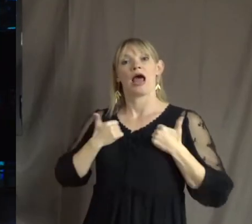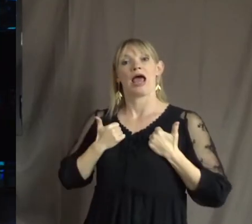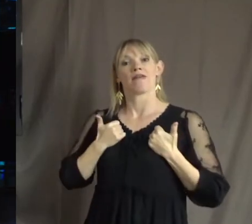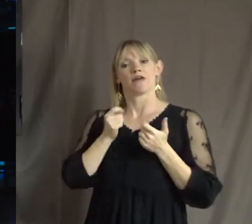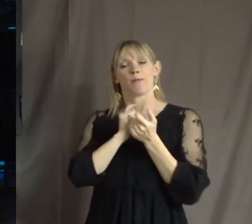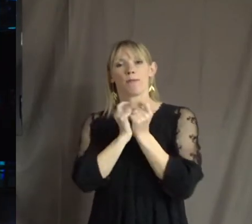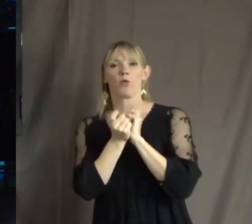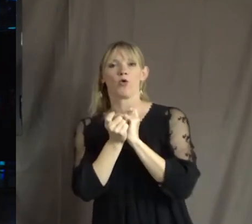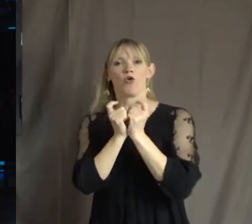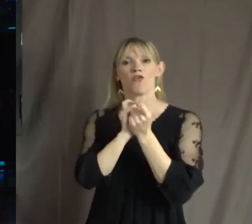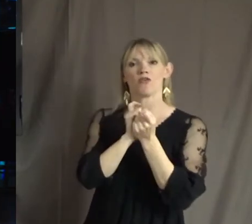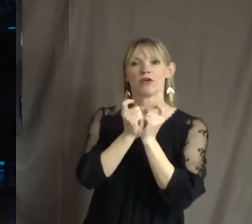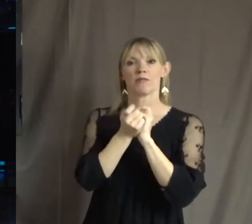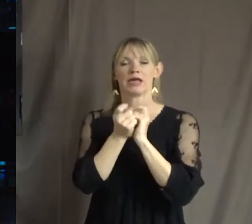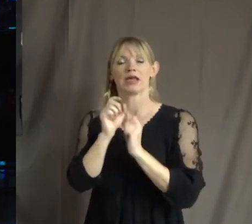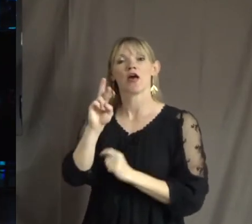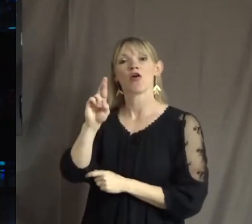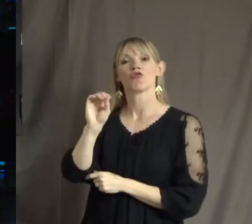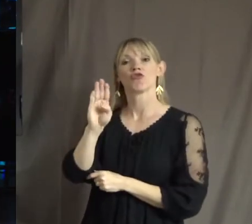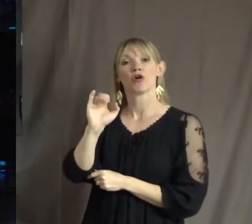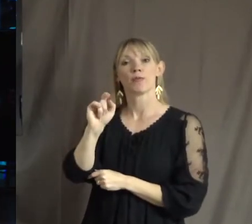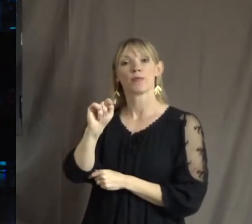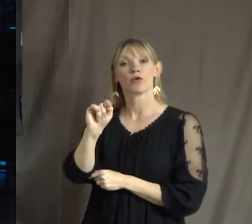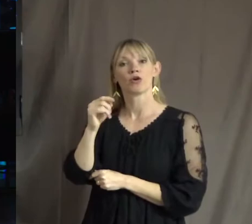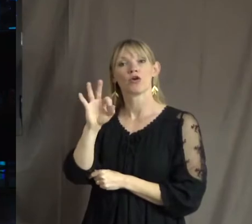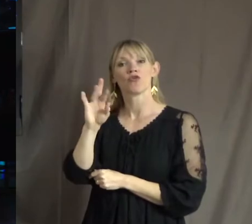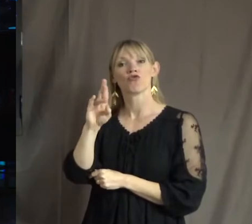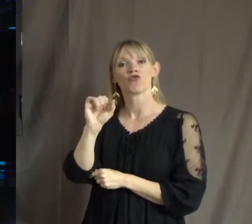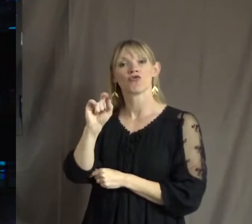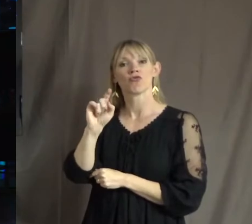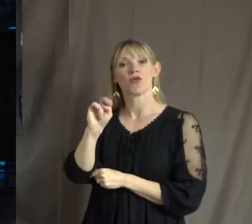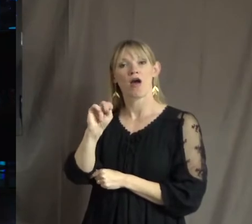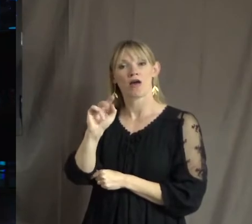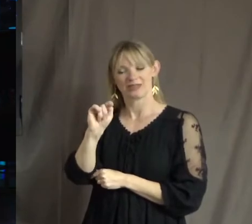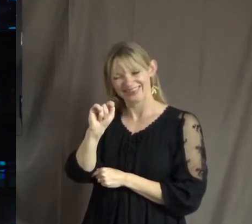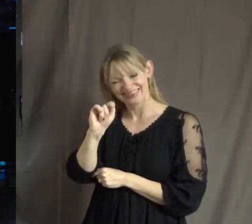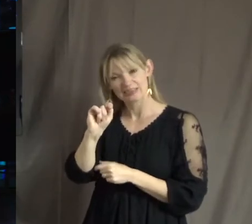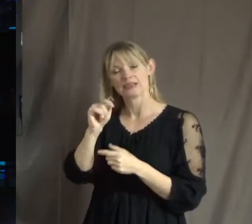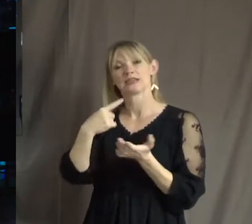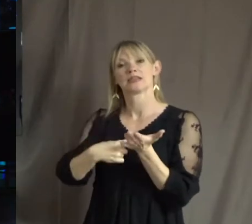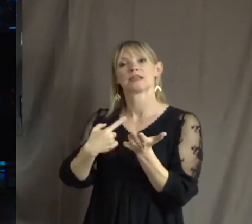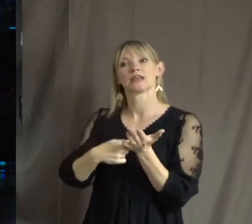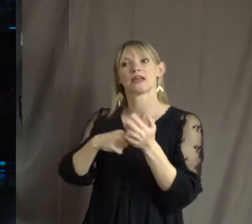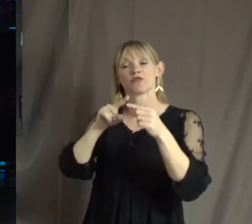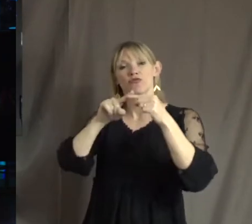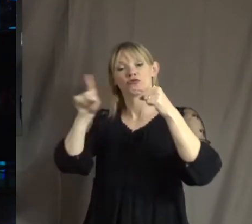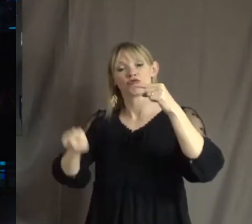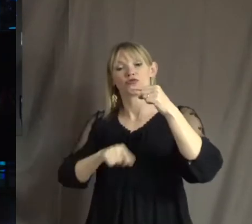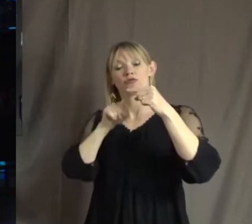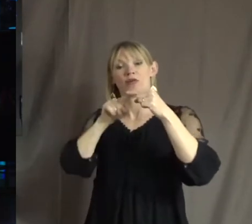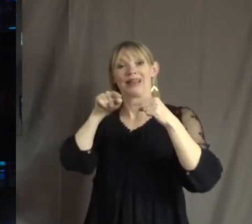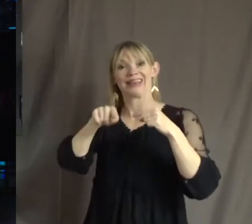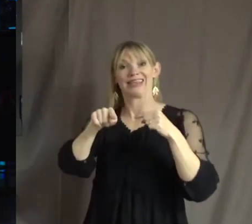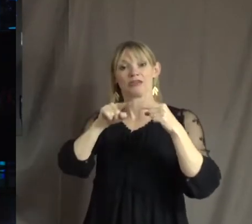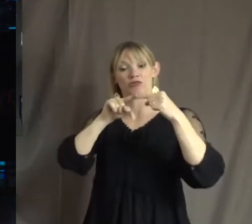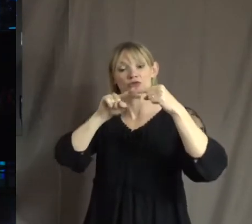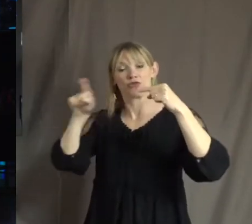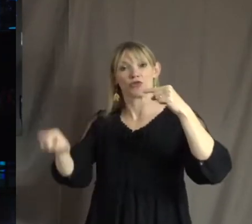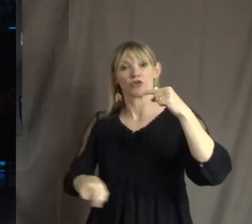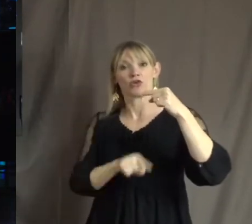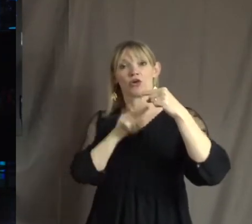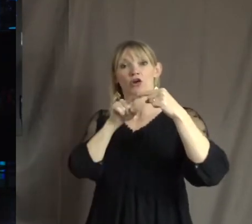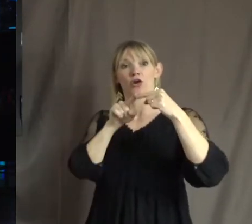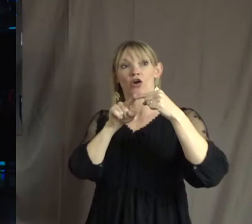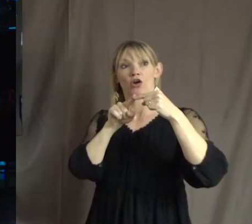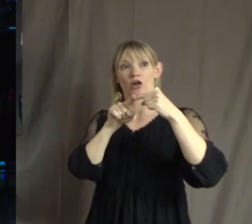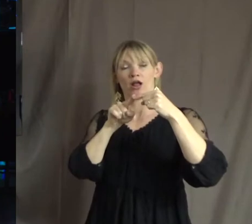And it was Robert Frost who talked about the circle. And he said, on this big circle, you sit on